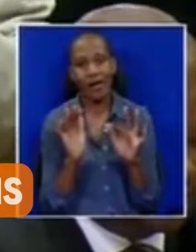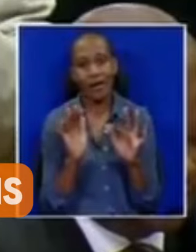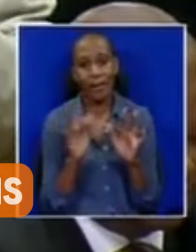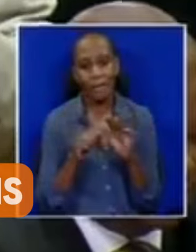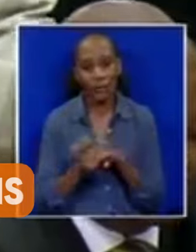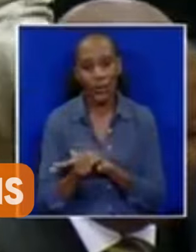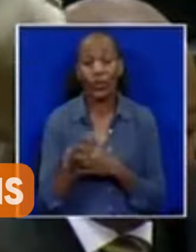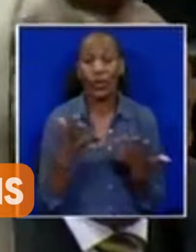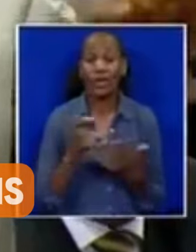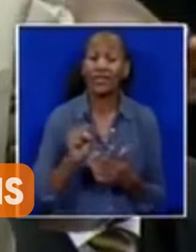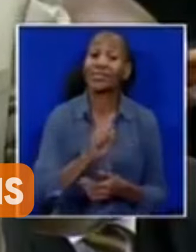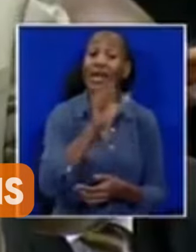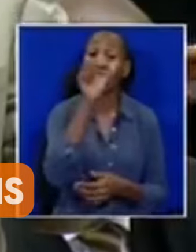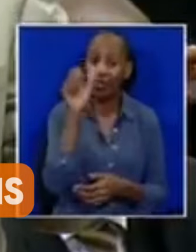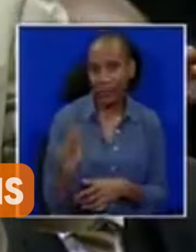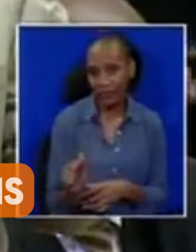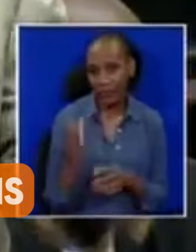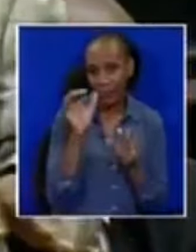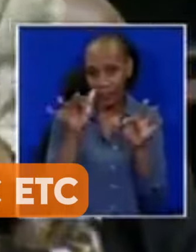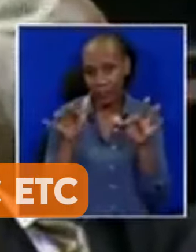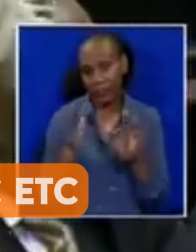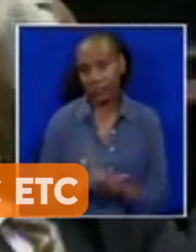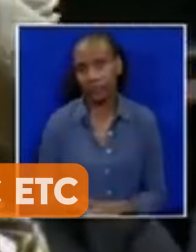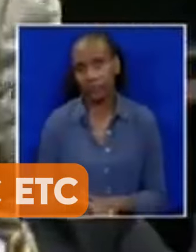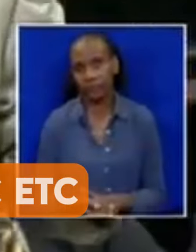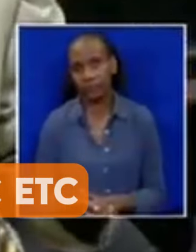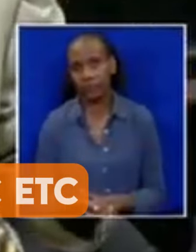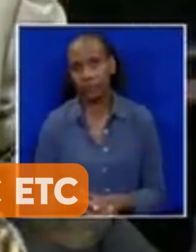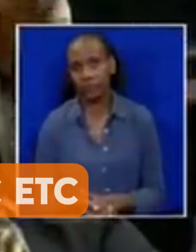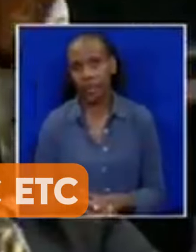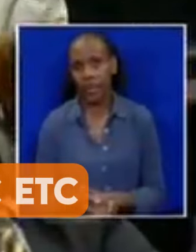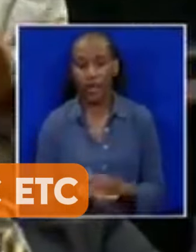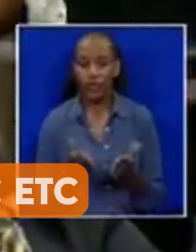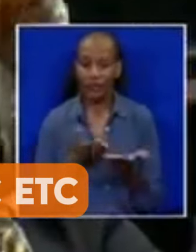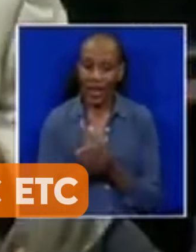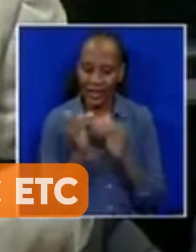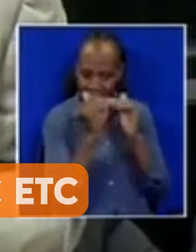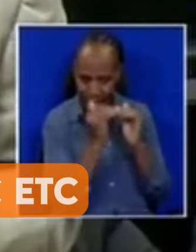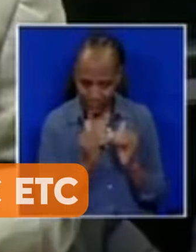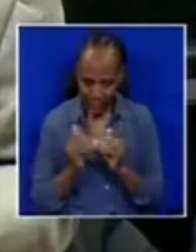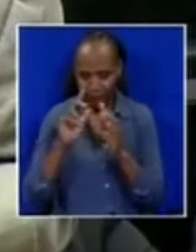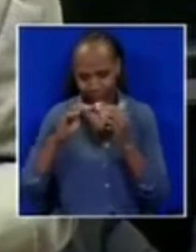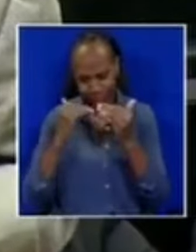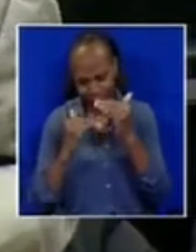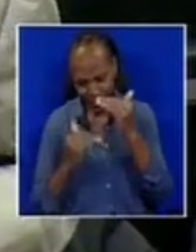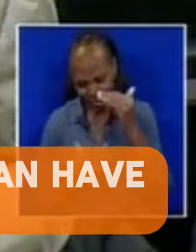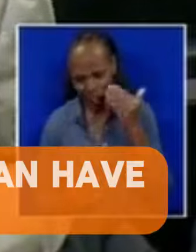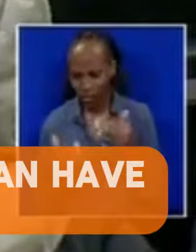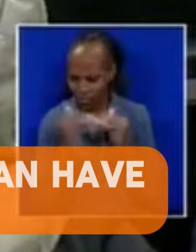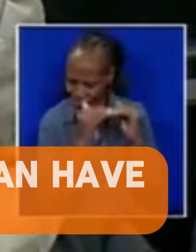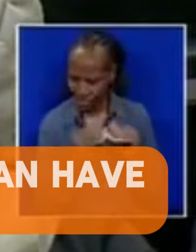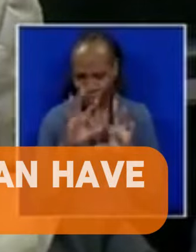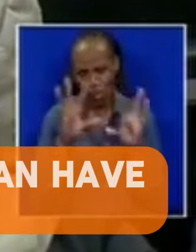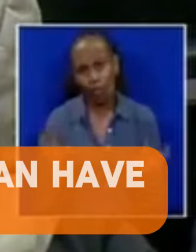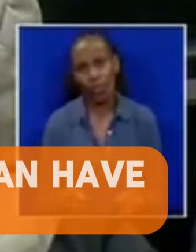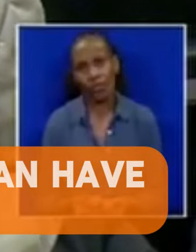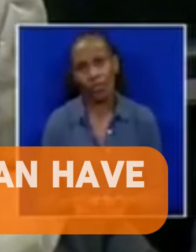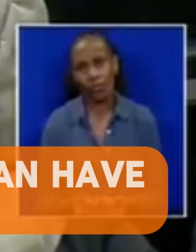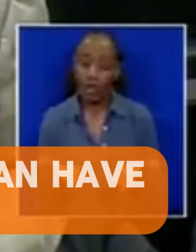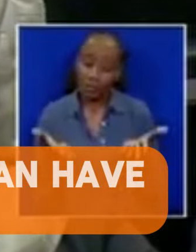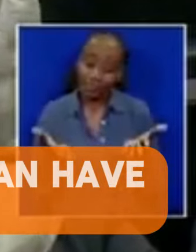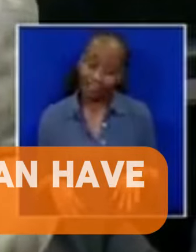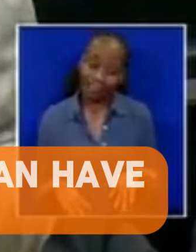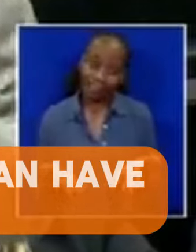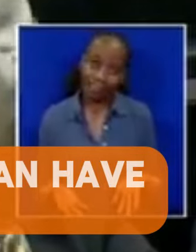founding provisions, we are all South Africans. We have the same rights, etc., etc. It is for that